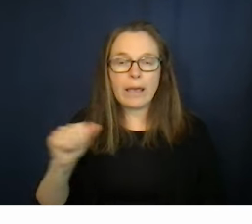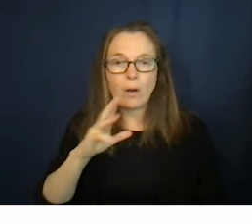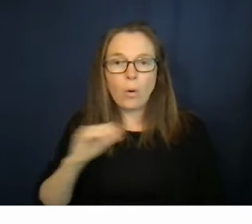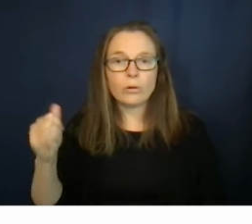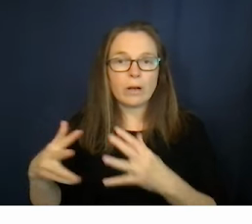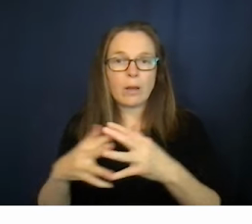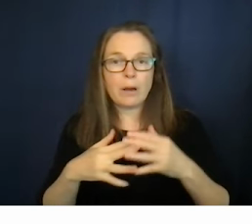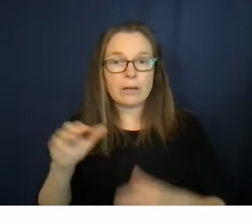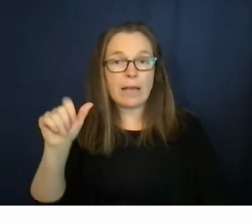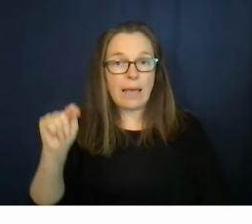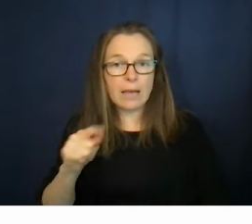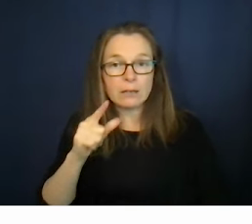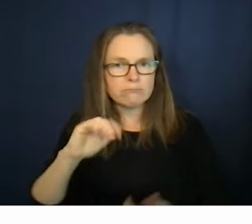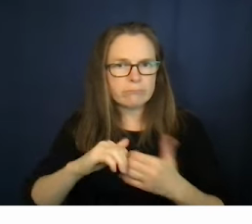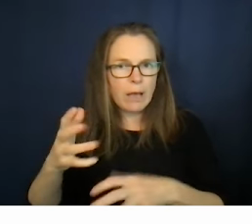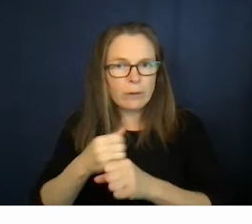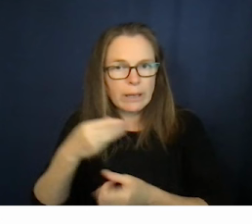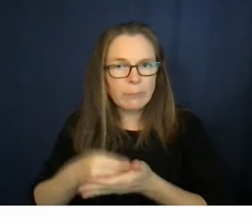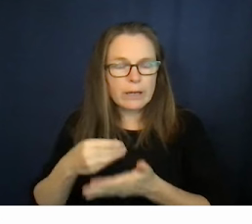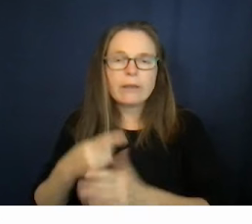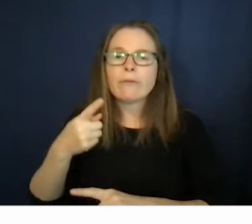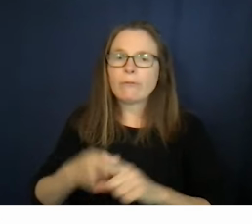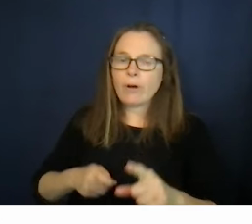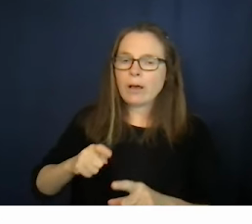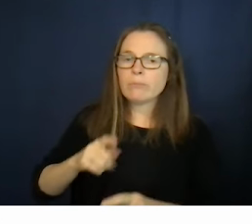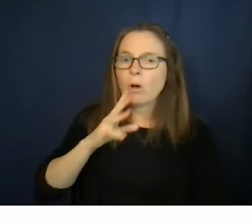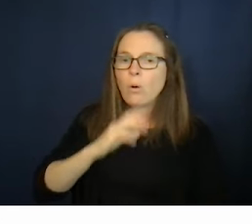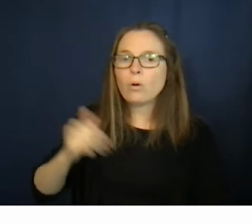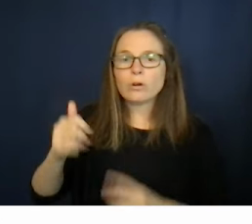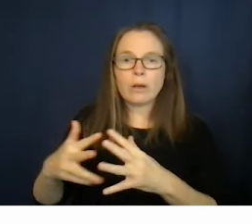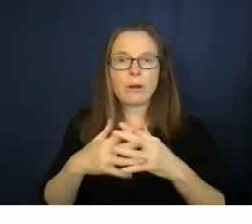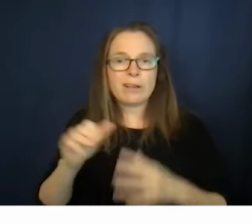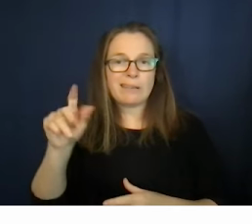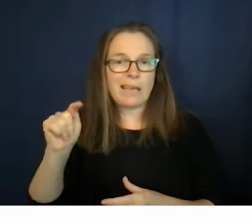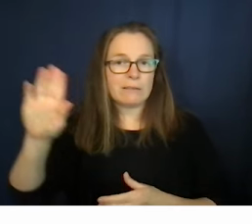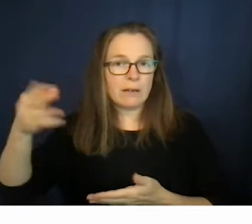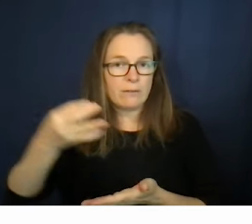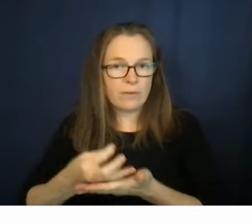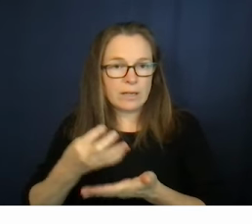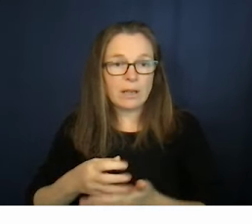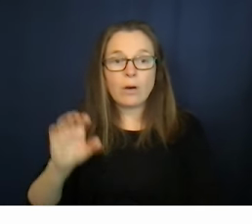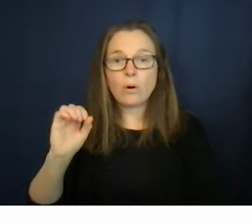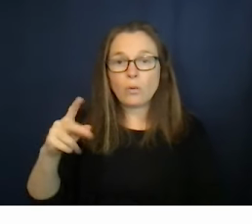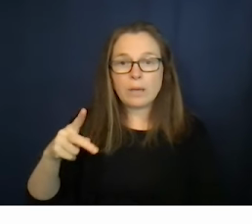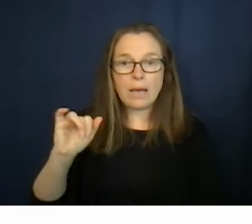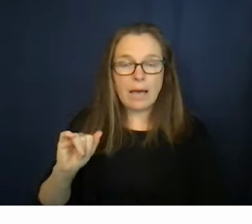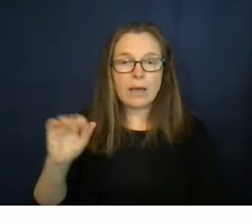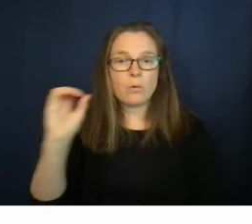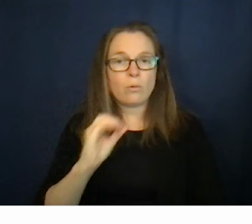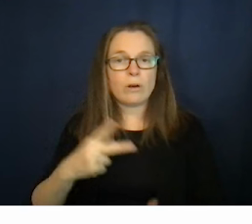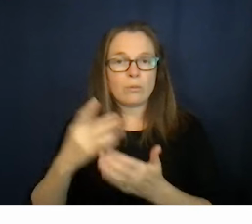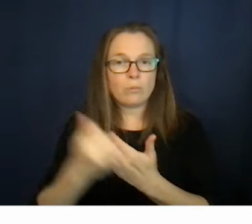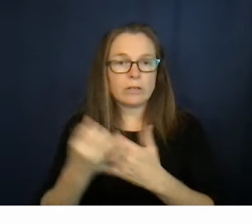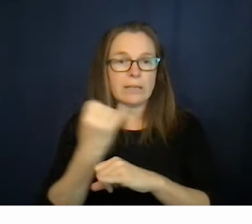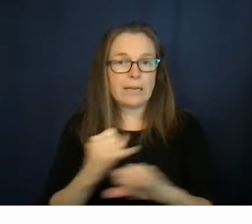is funded using Older Americans Act funding. OPI, or Oregon Project Independence,